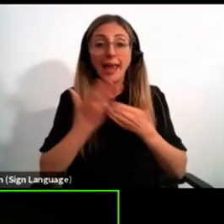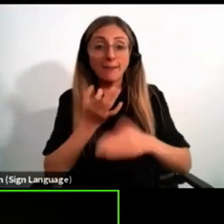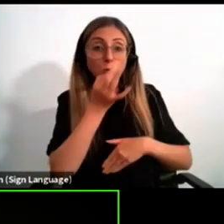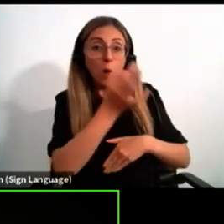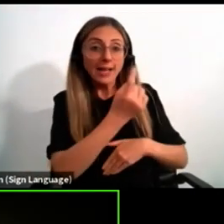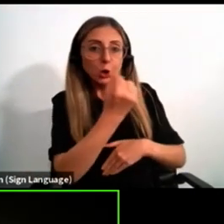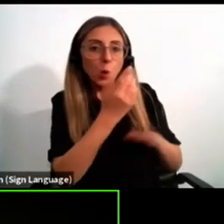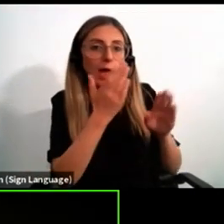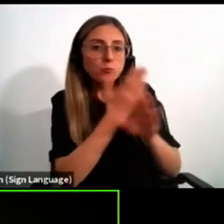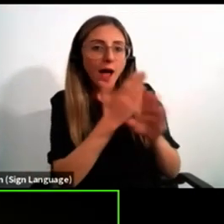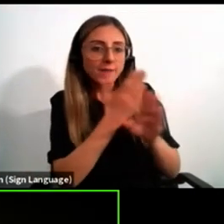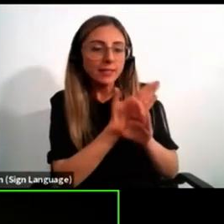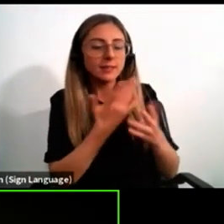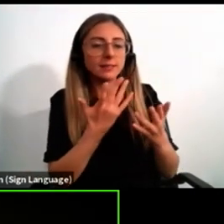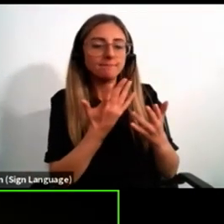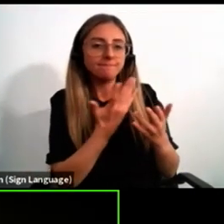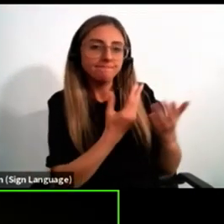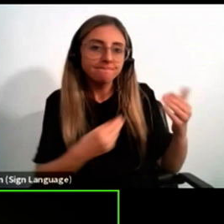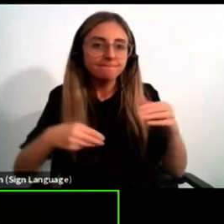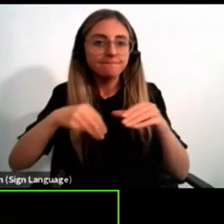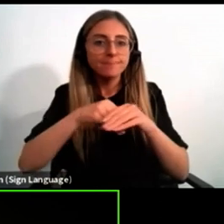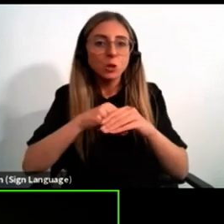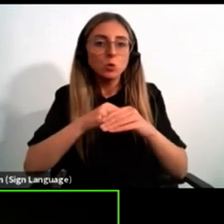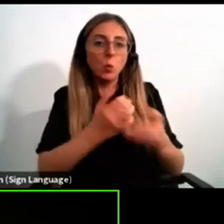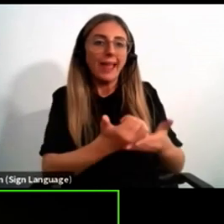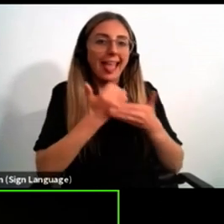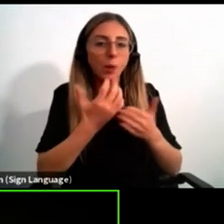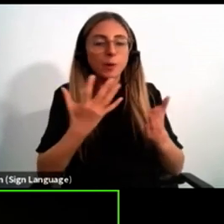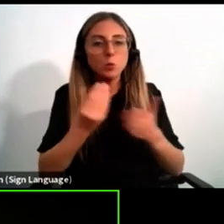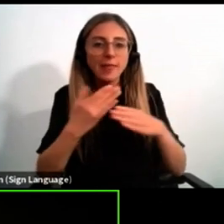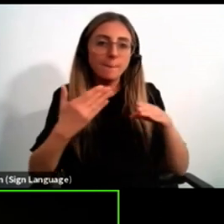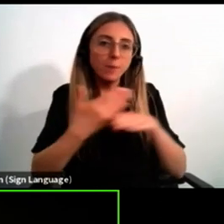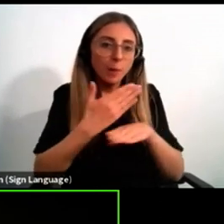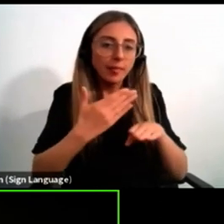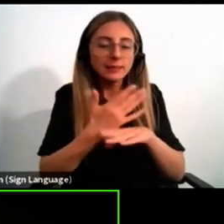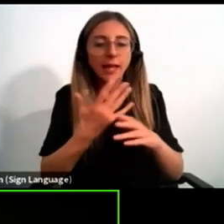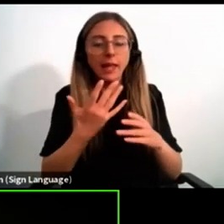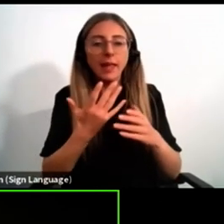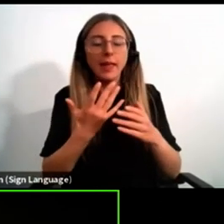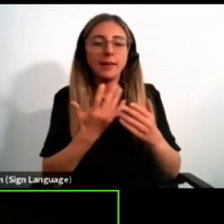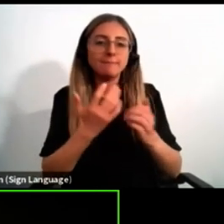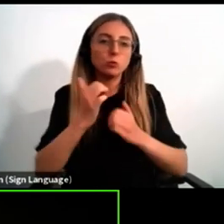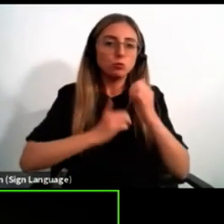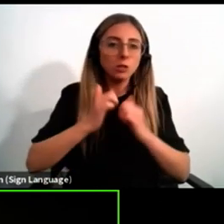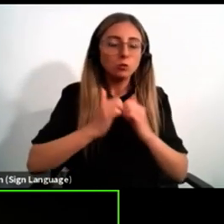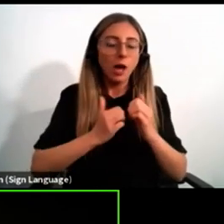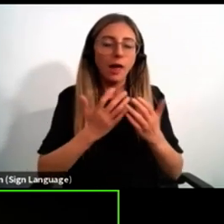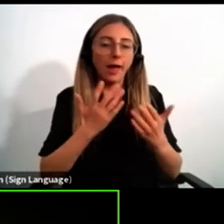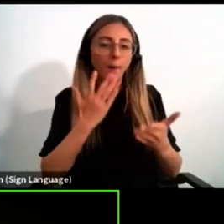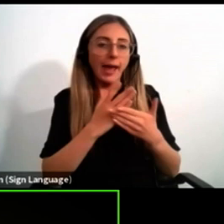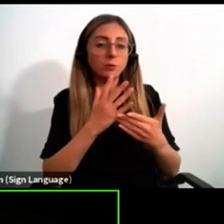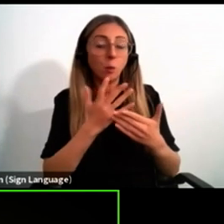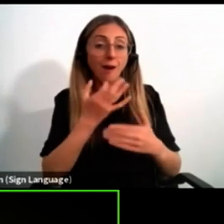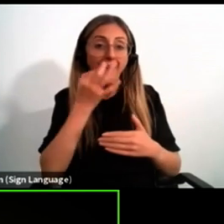the private sector so they can have the say on the employability and the orientation of that particular course. So this has to be driven by